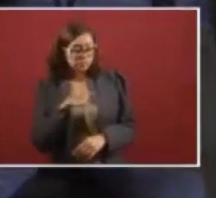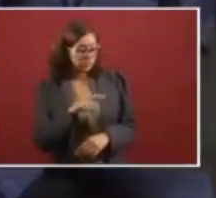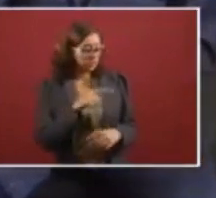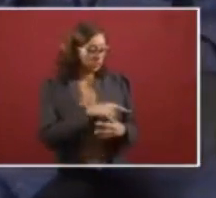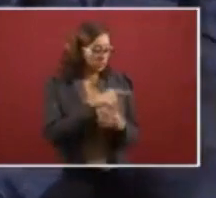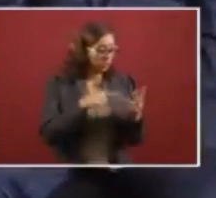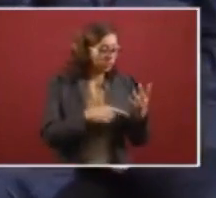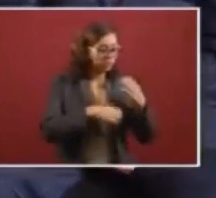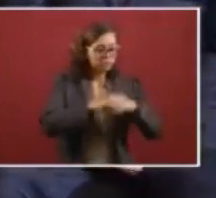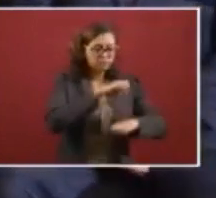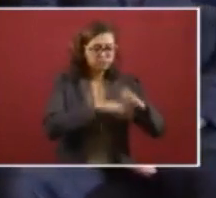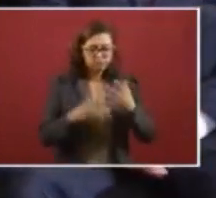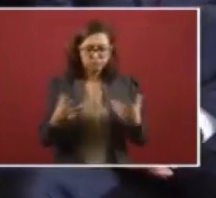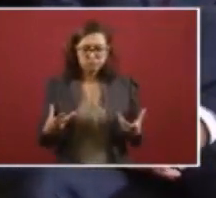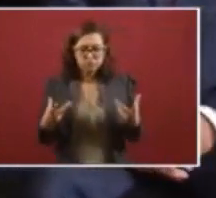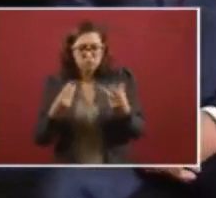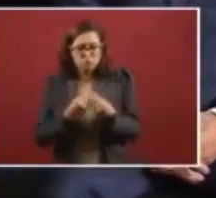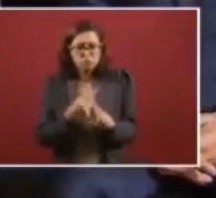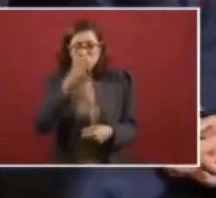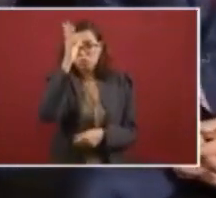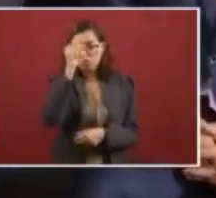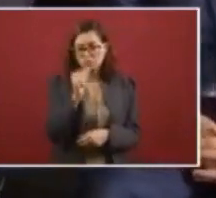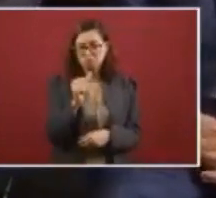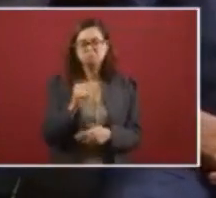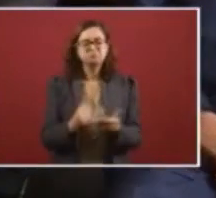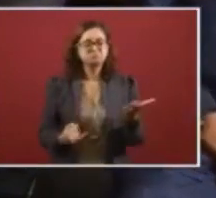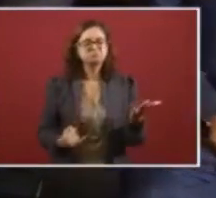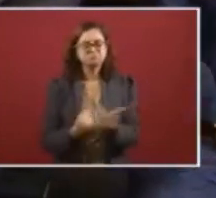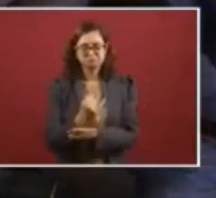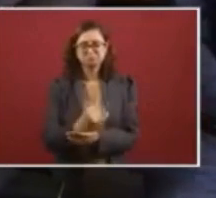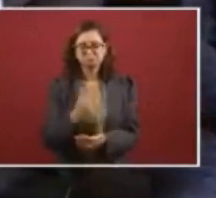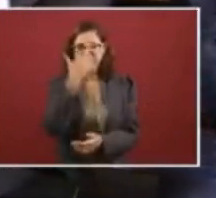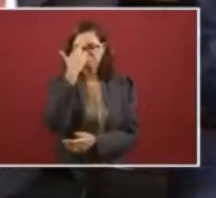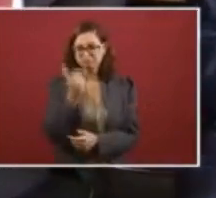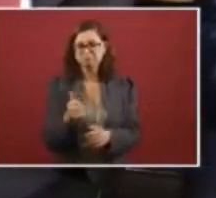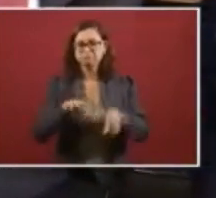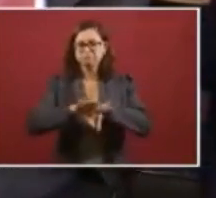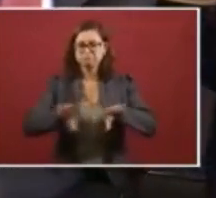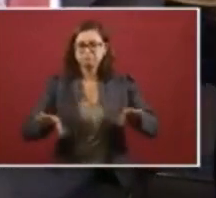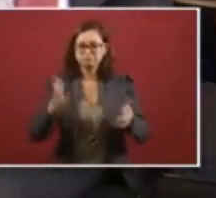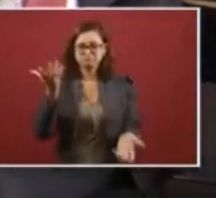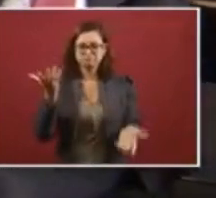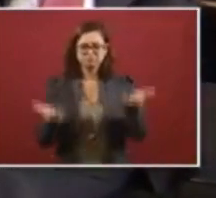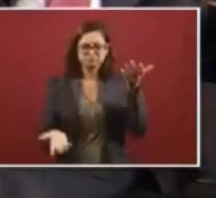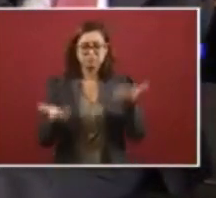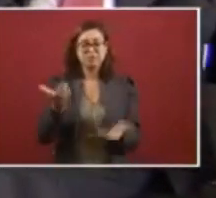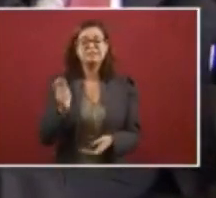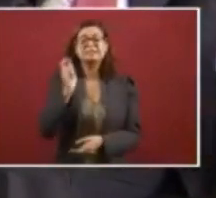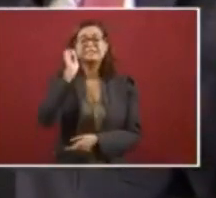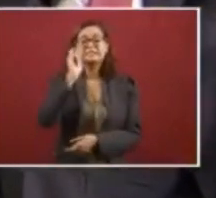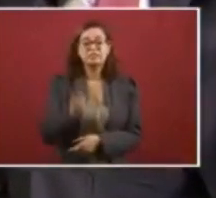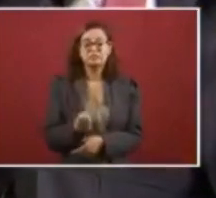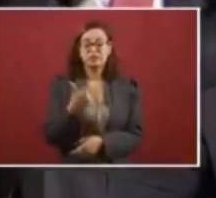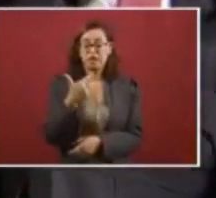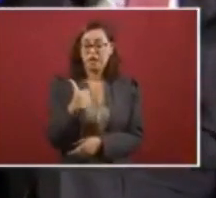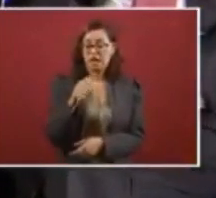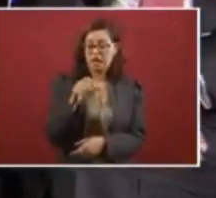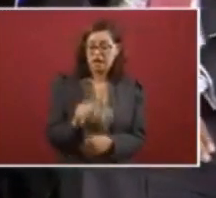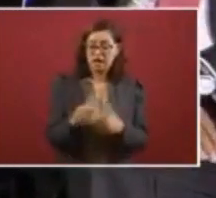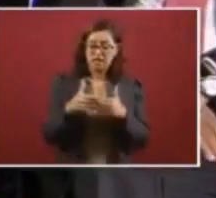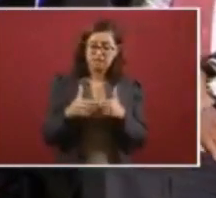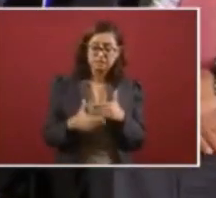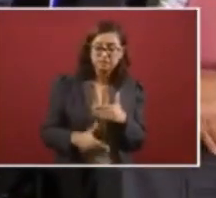roads. But the agreement is definitive and reasonable, and it permits us